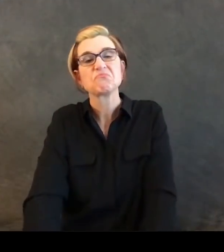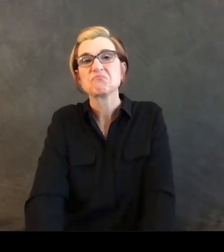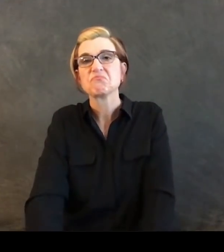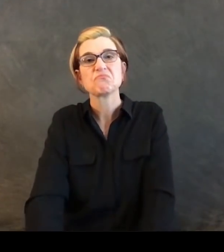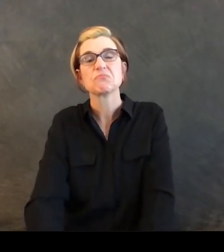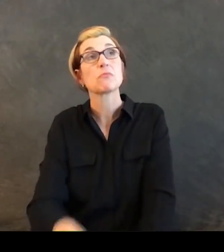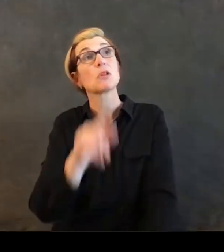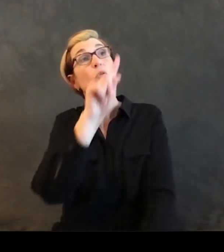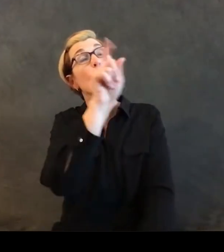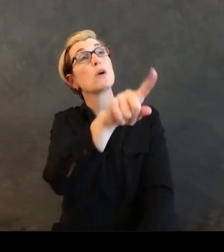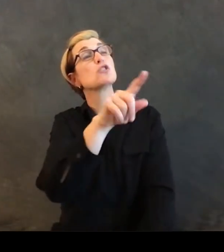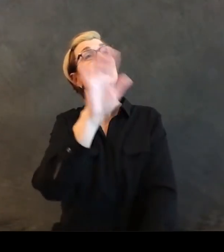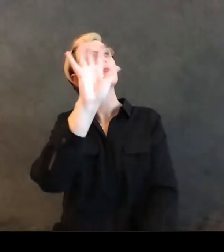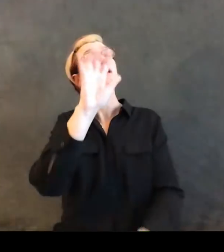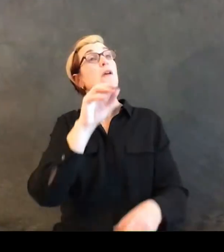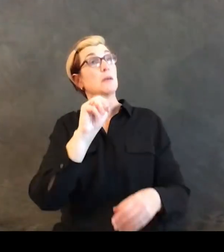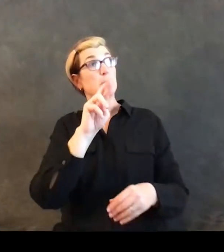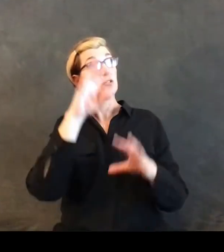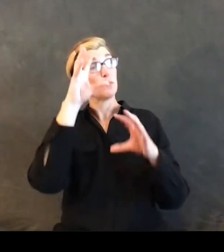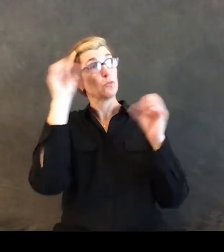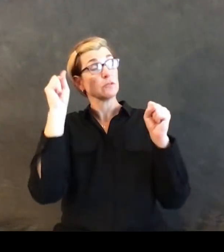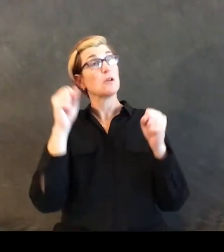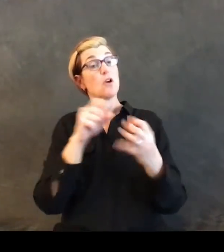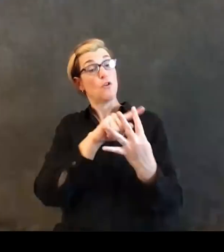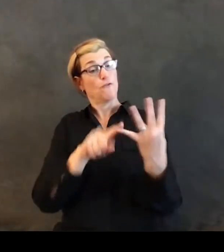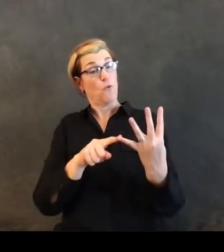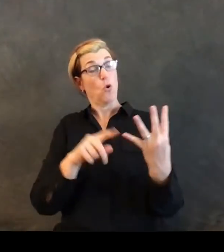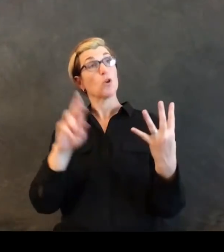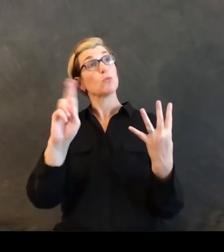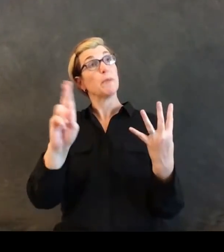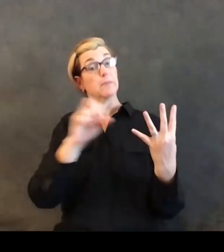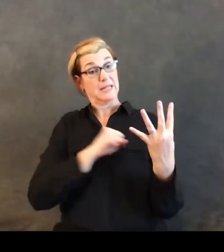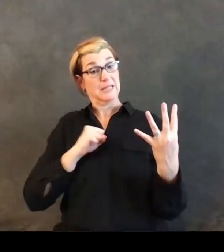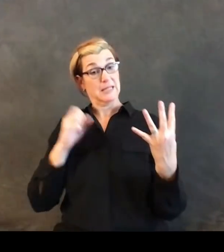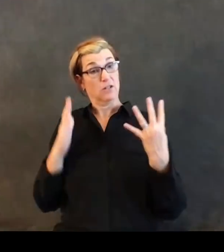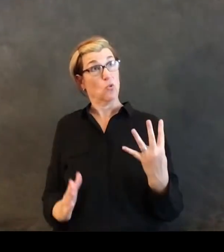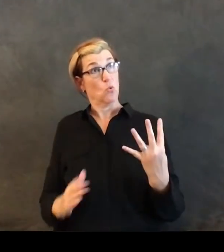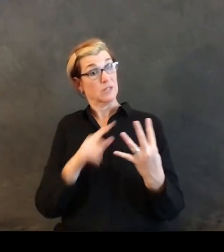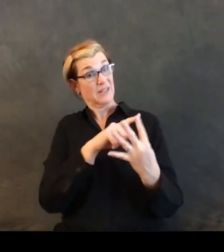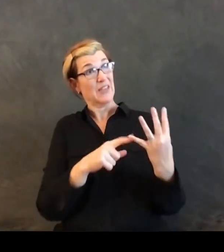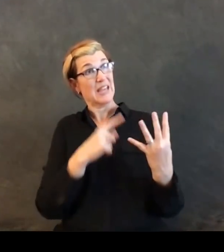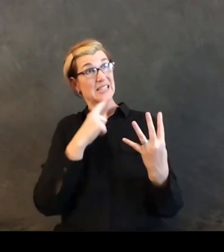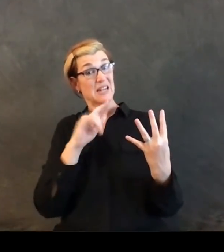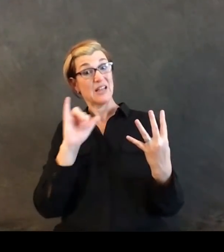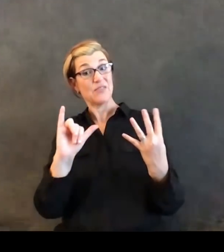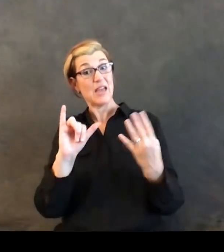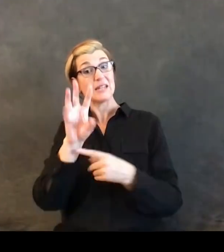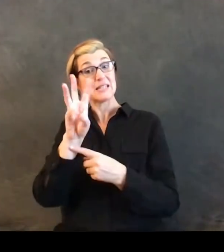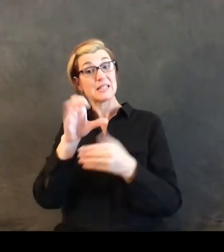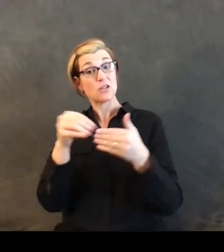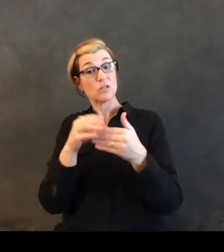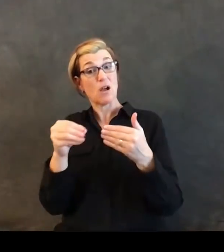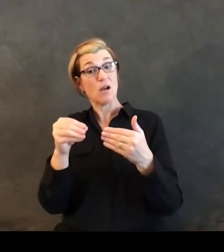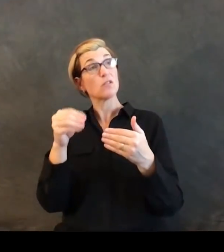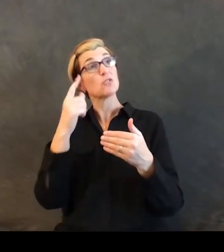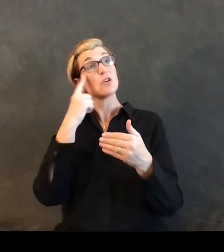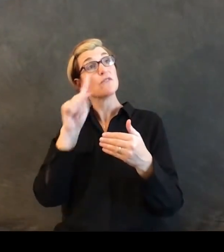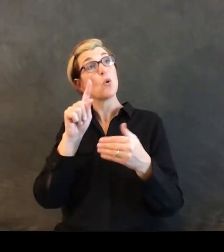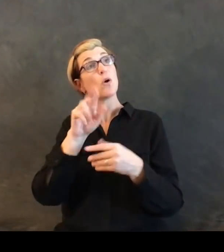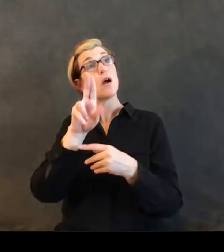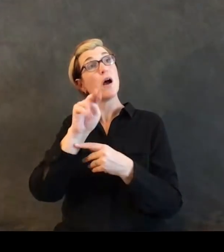Mr. President, 4 Republican senators have indicated that the extra $600 for unemployment insurance